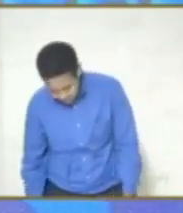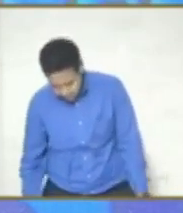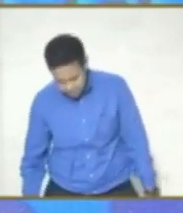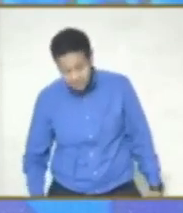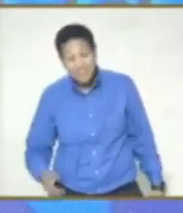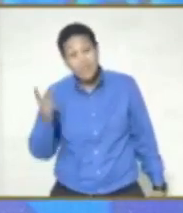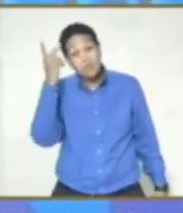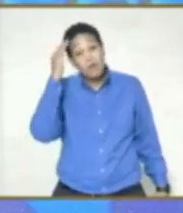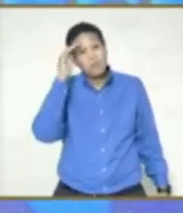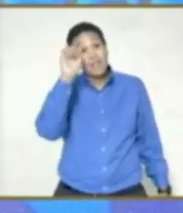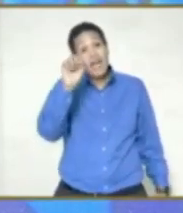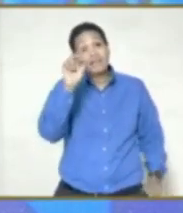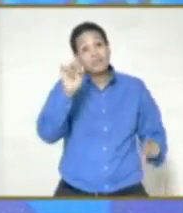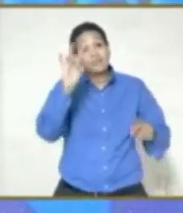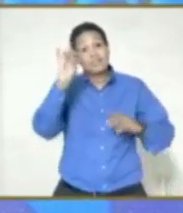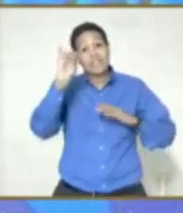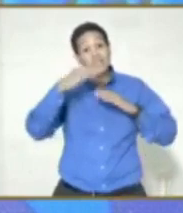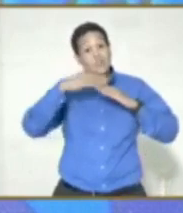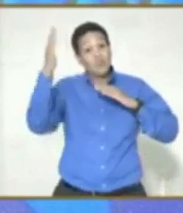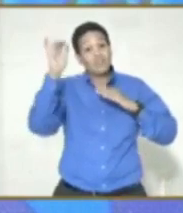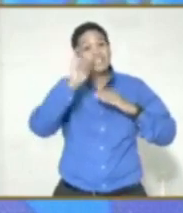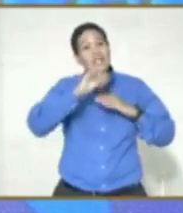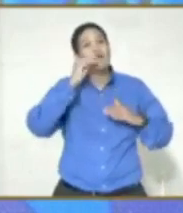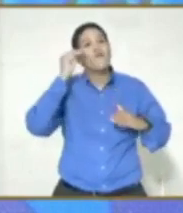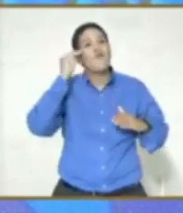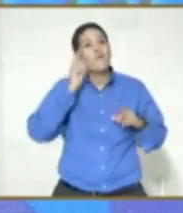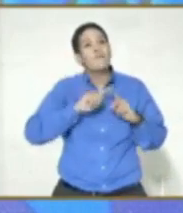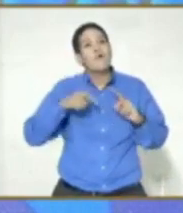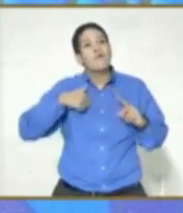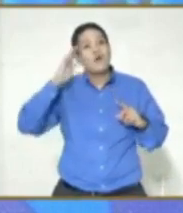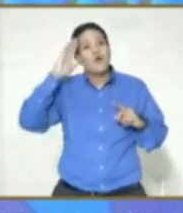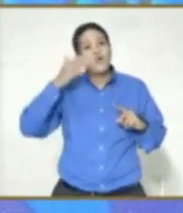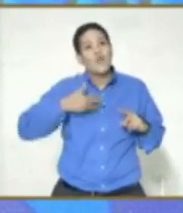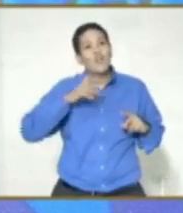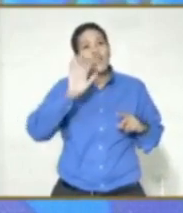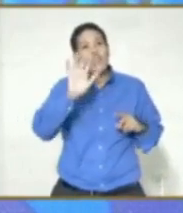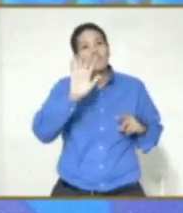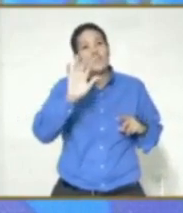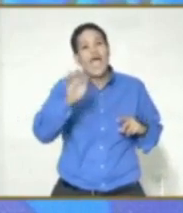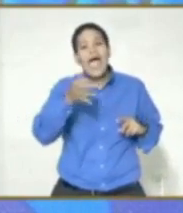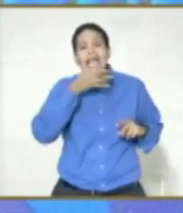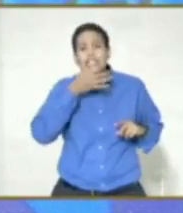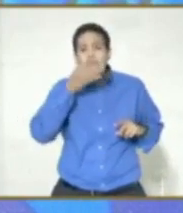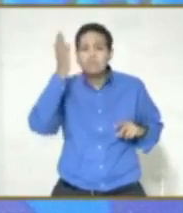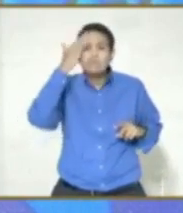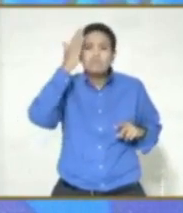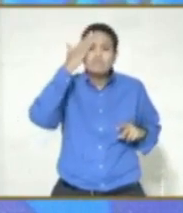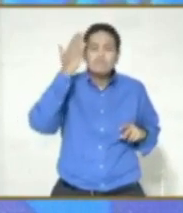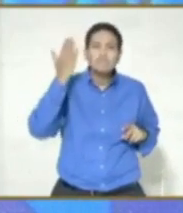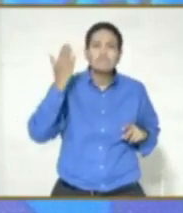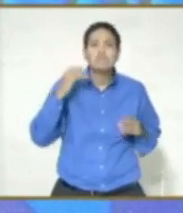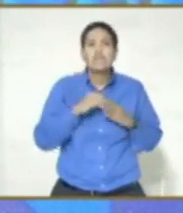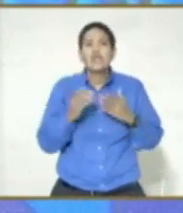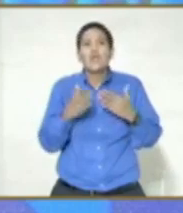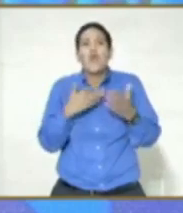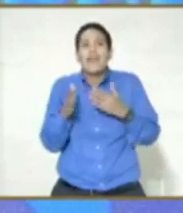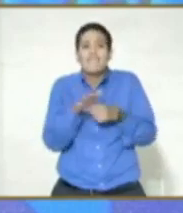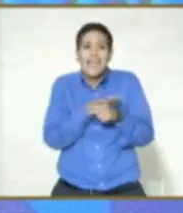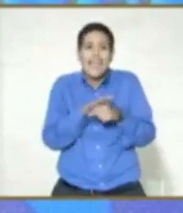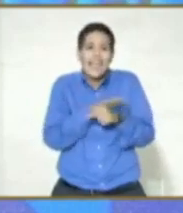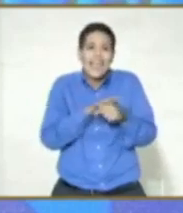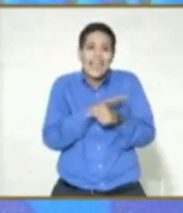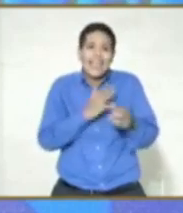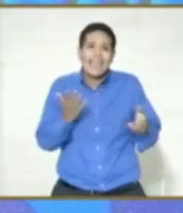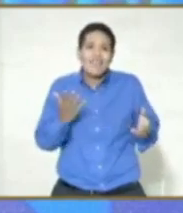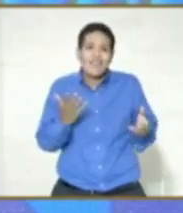stay home. But at least we would welcome your expertise in whatever area,